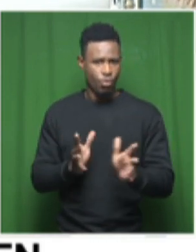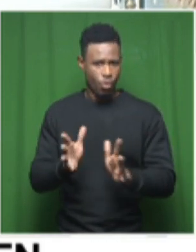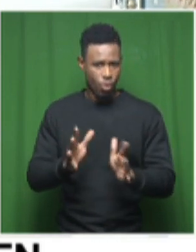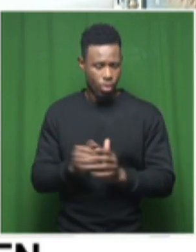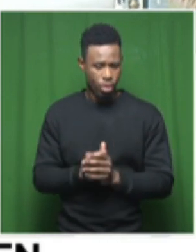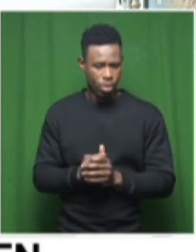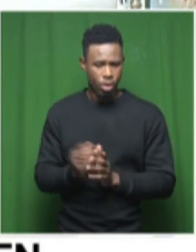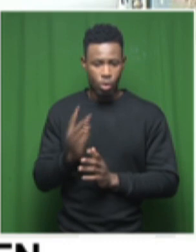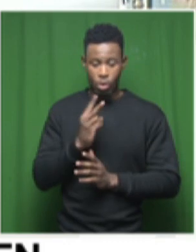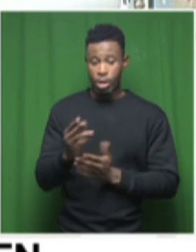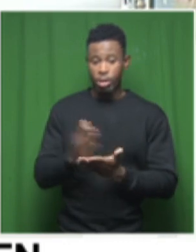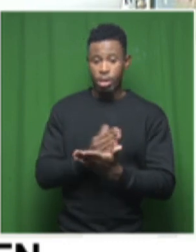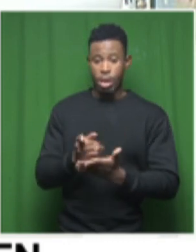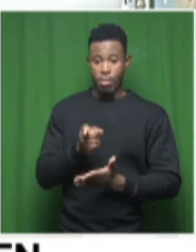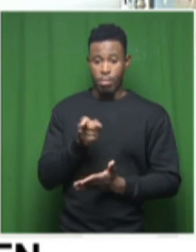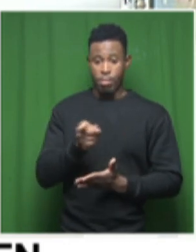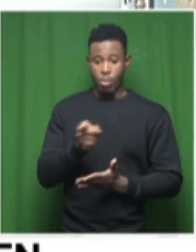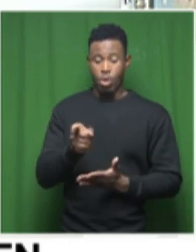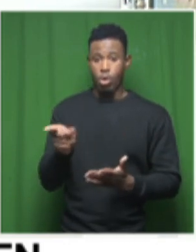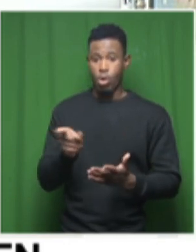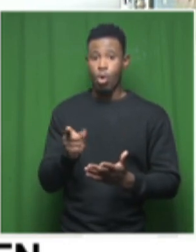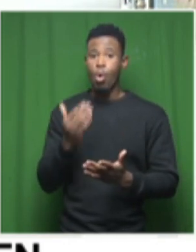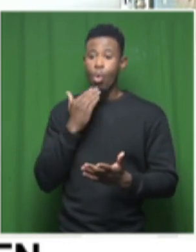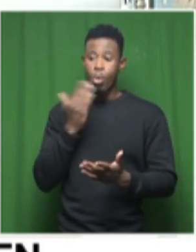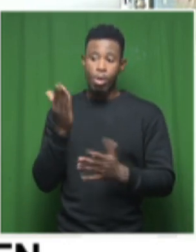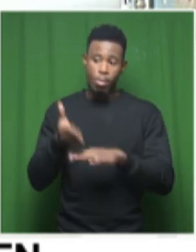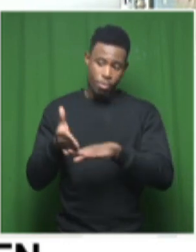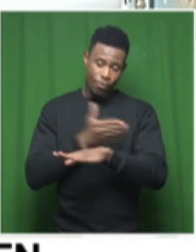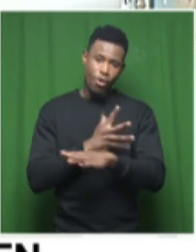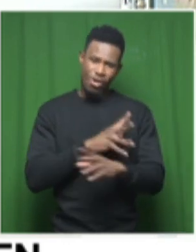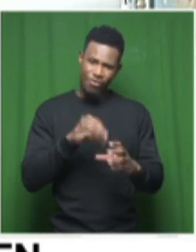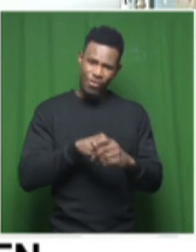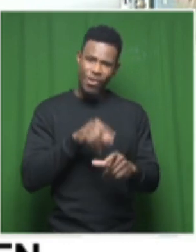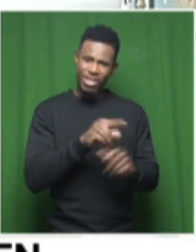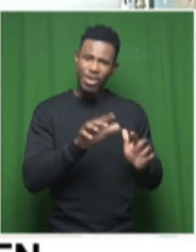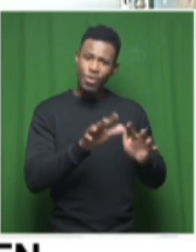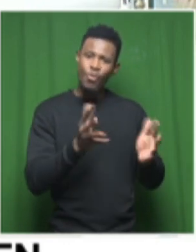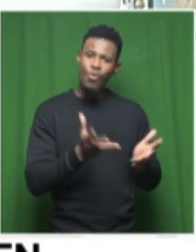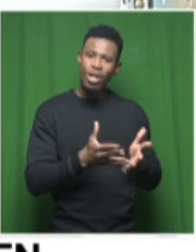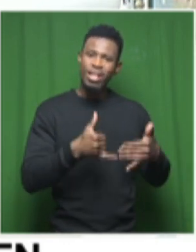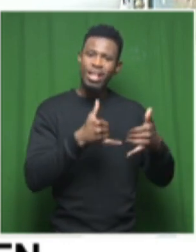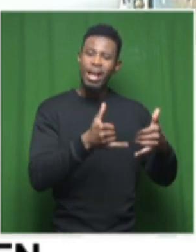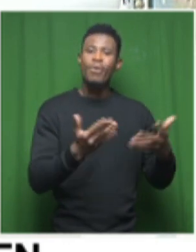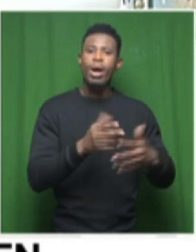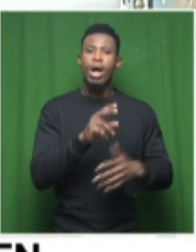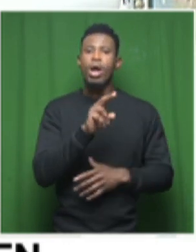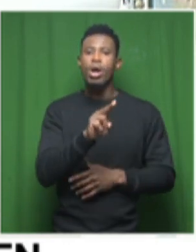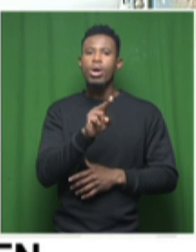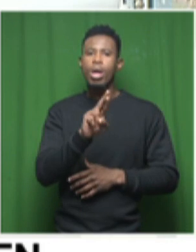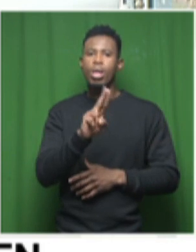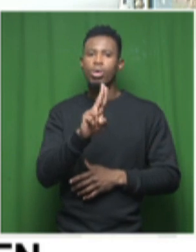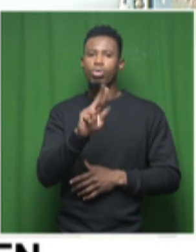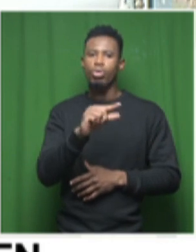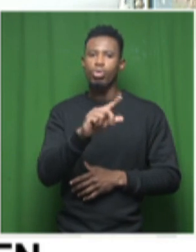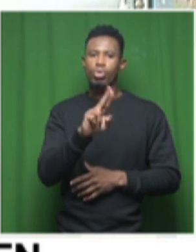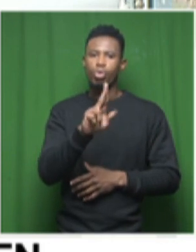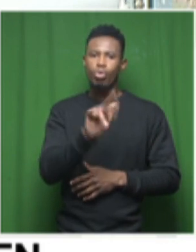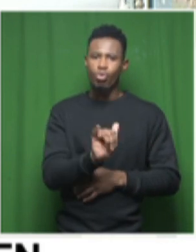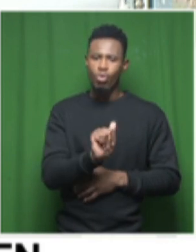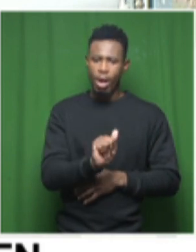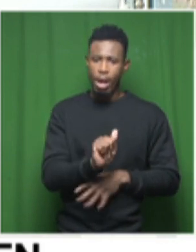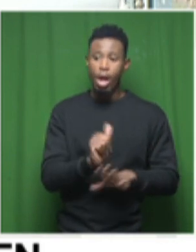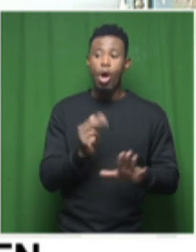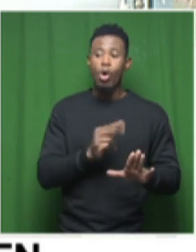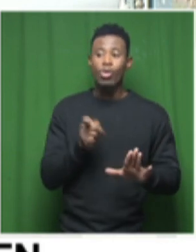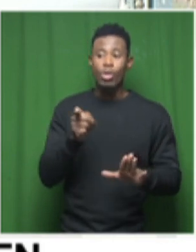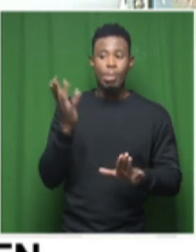players that were part of that particular World Cup that you speak about, and those players were also part of the 2019